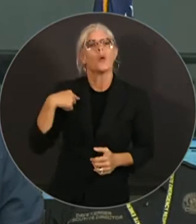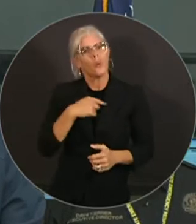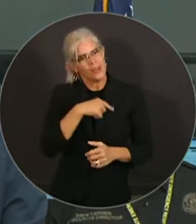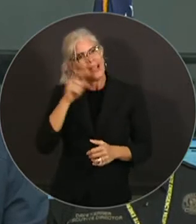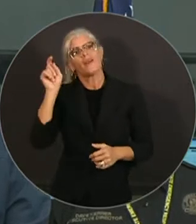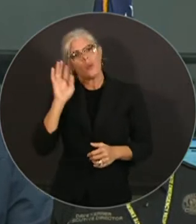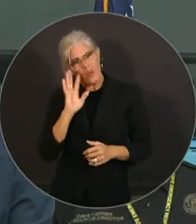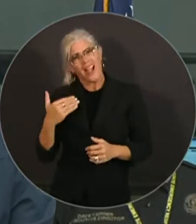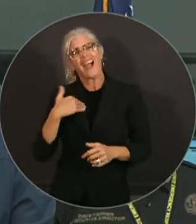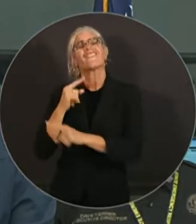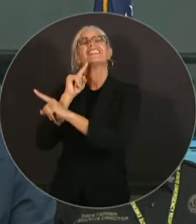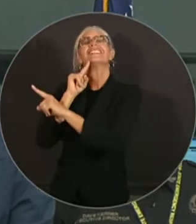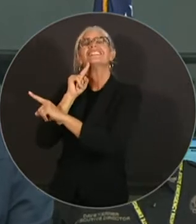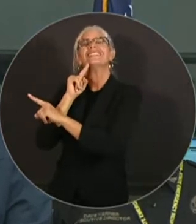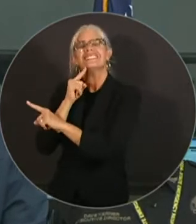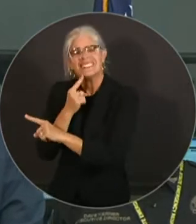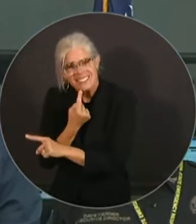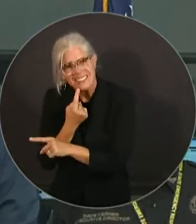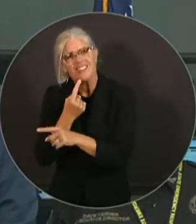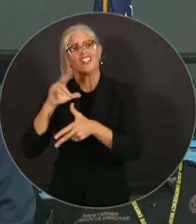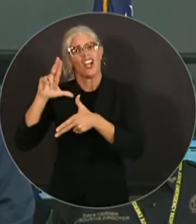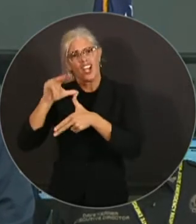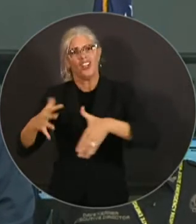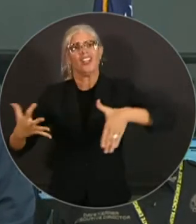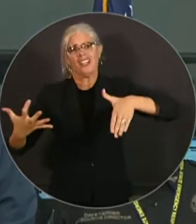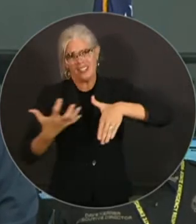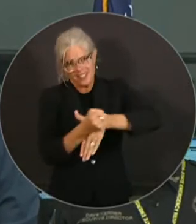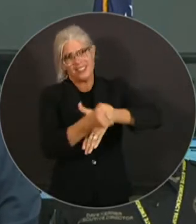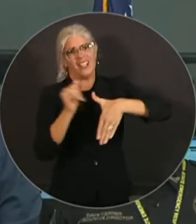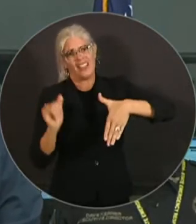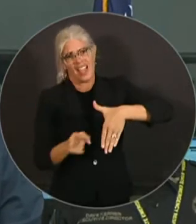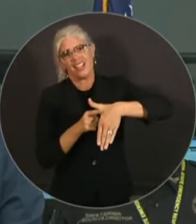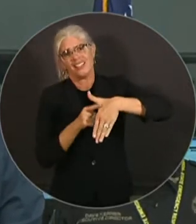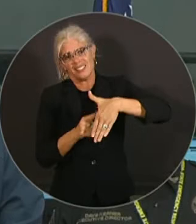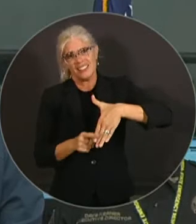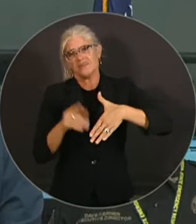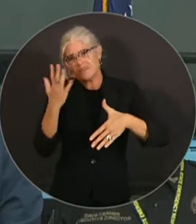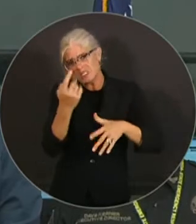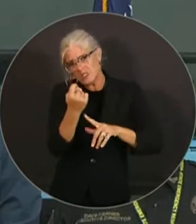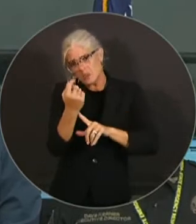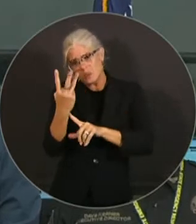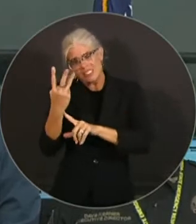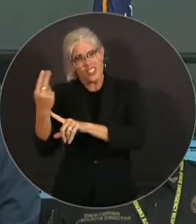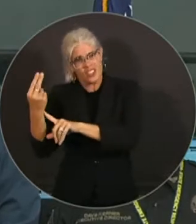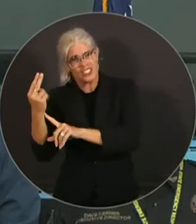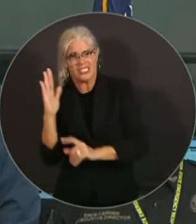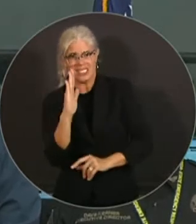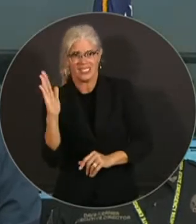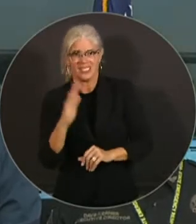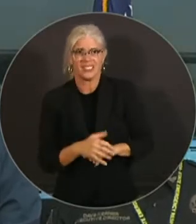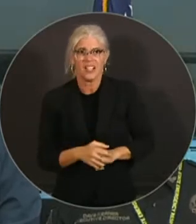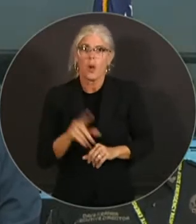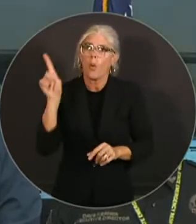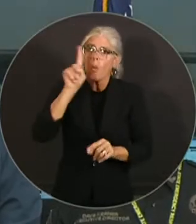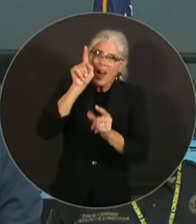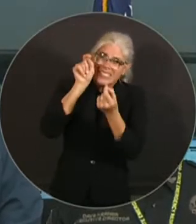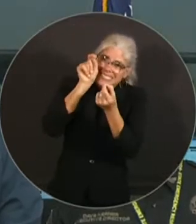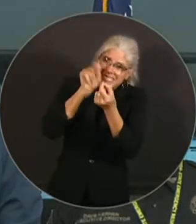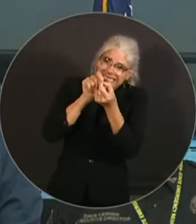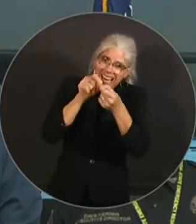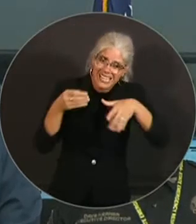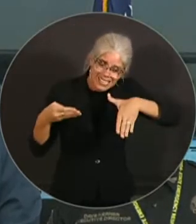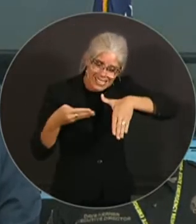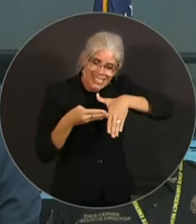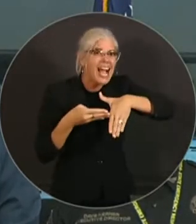major impact here in the middle part of the week for the state of Florida. Where precisely it hits remains to be seen, but wherever